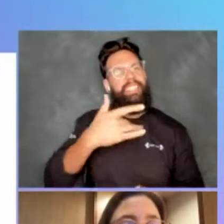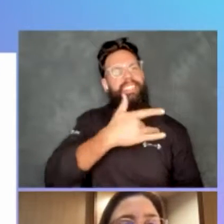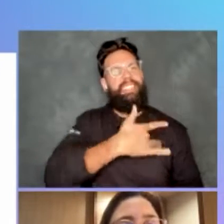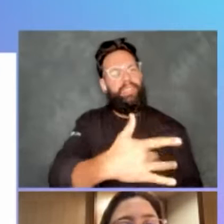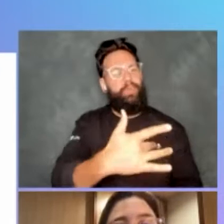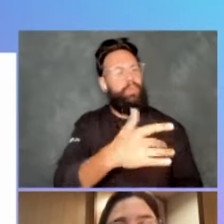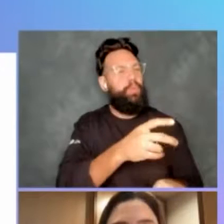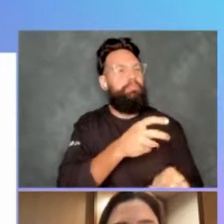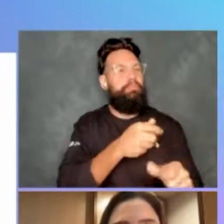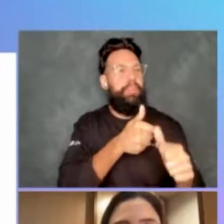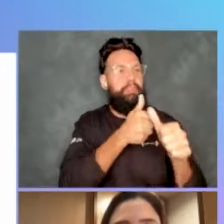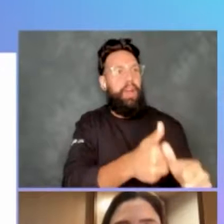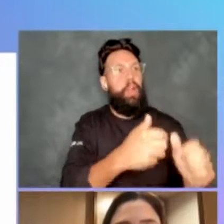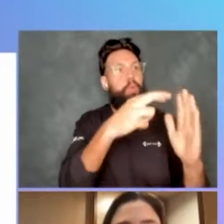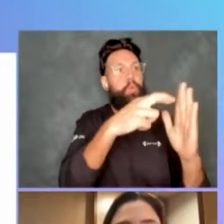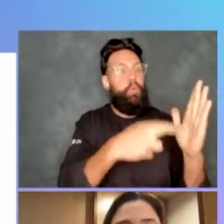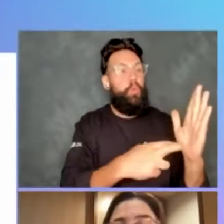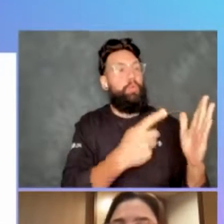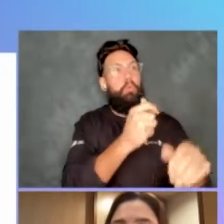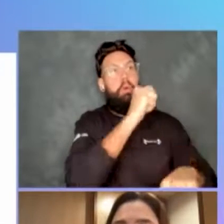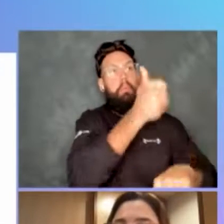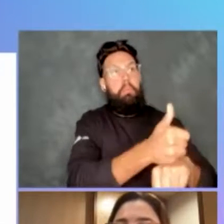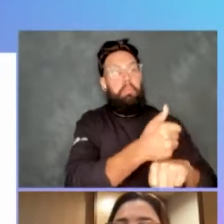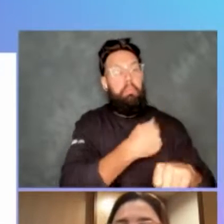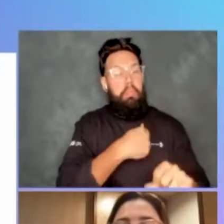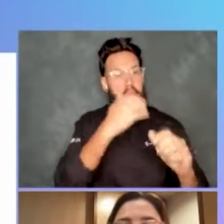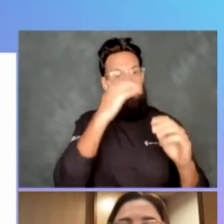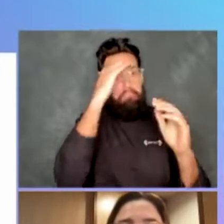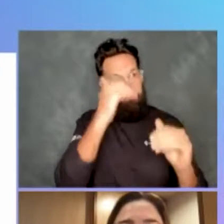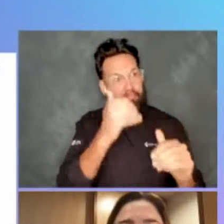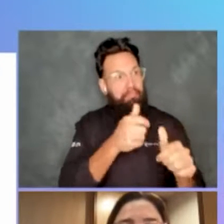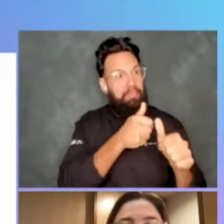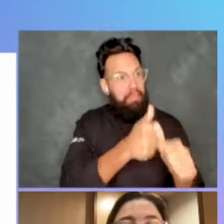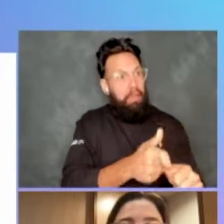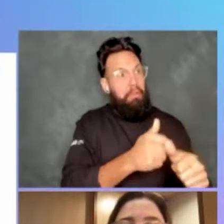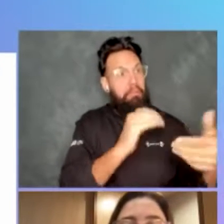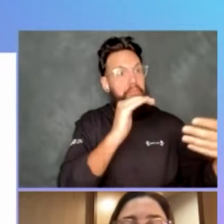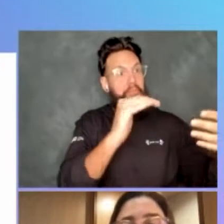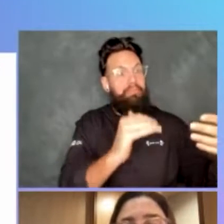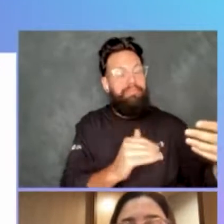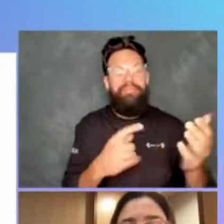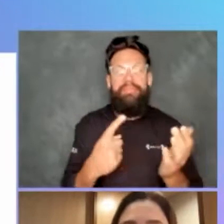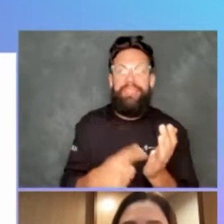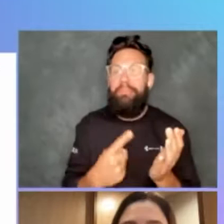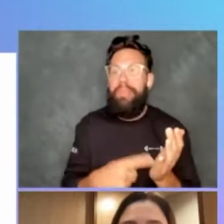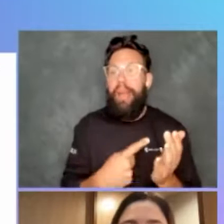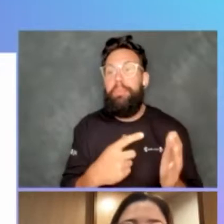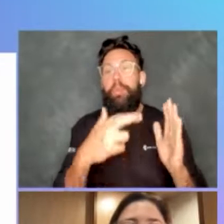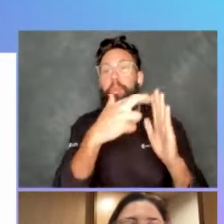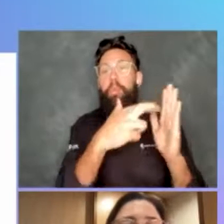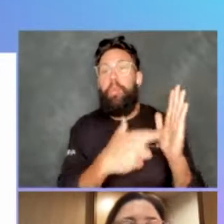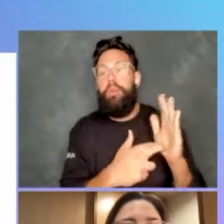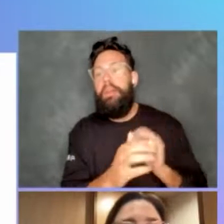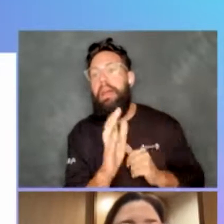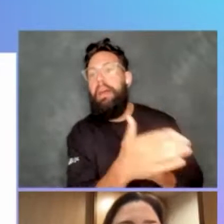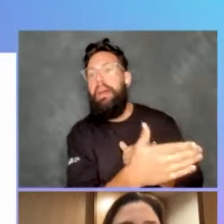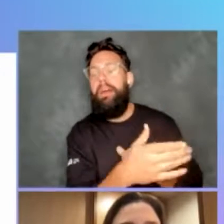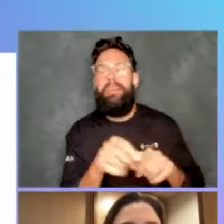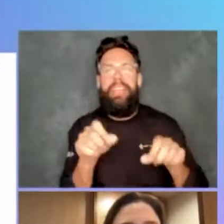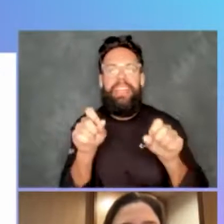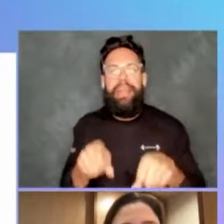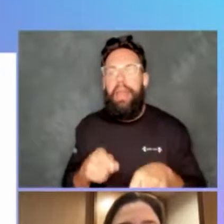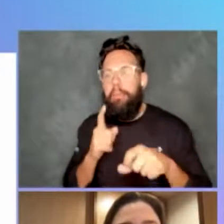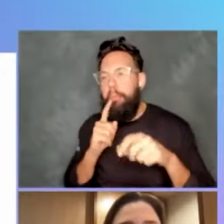this one. But essentially, you don't always have to follow the rules. Sometimes you can be a sleuth. And so